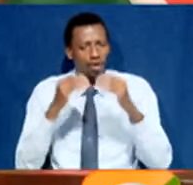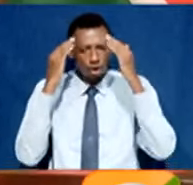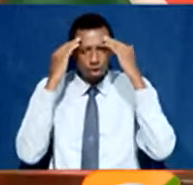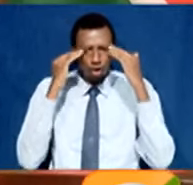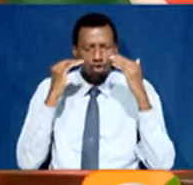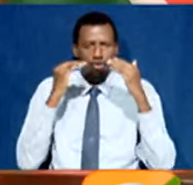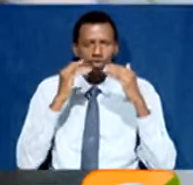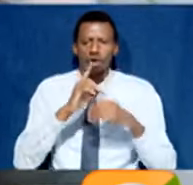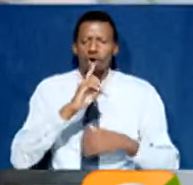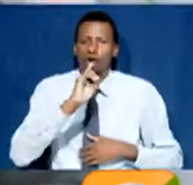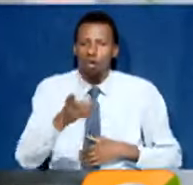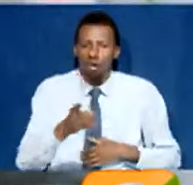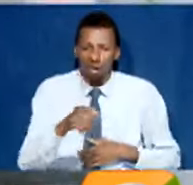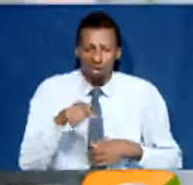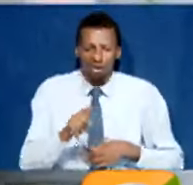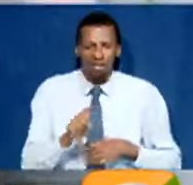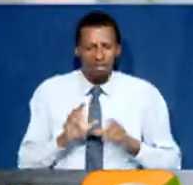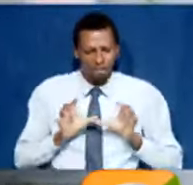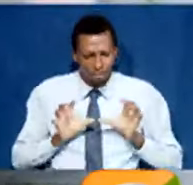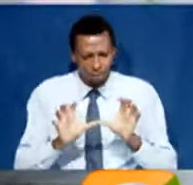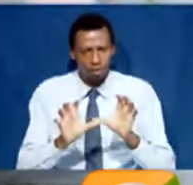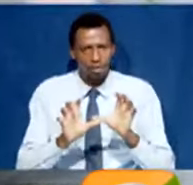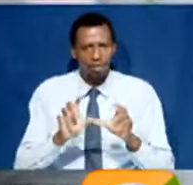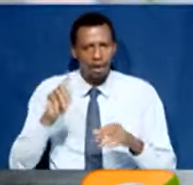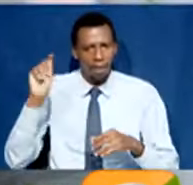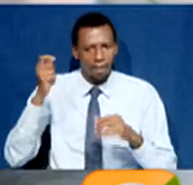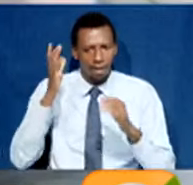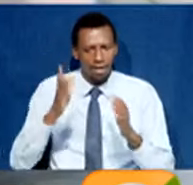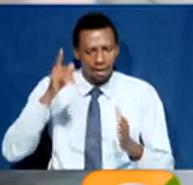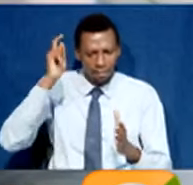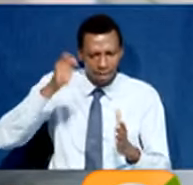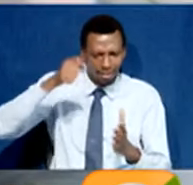kusukuma kwamba ni sharti Mkenya atozwe hii ada ya nyumba?